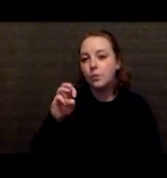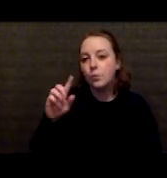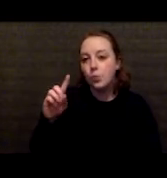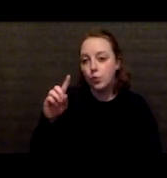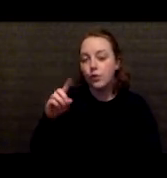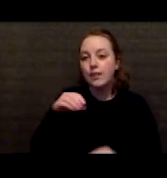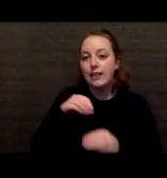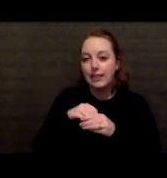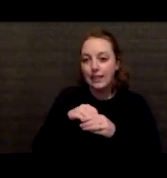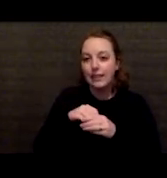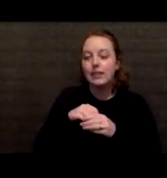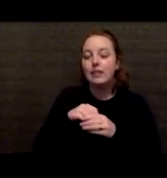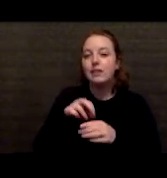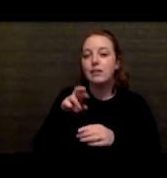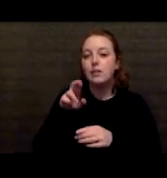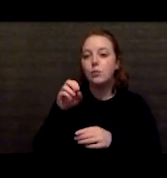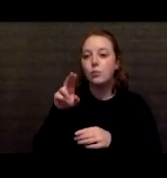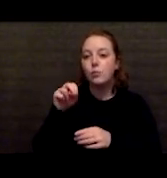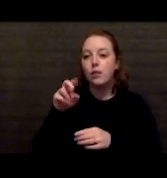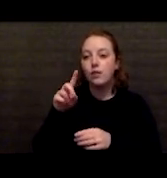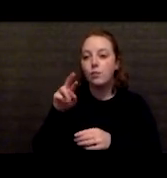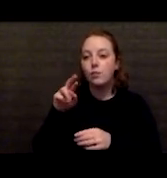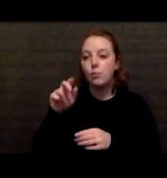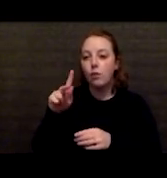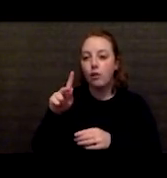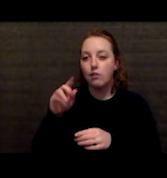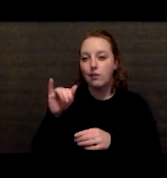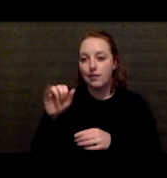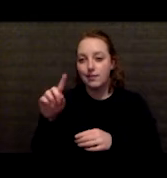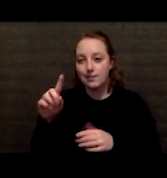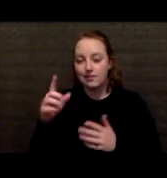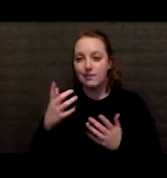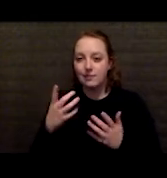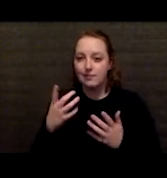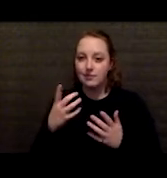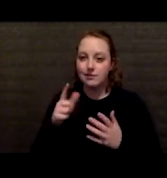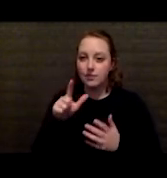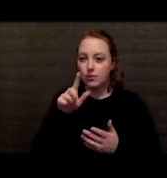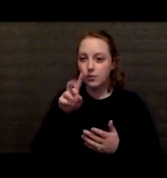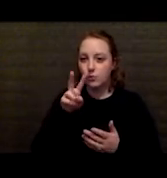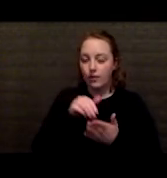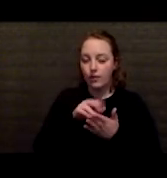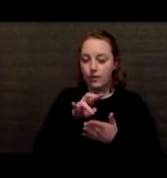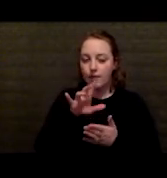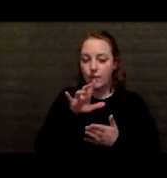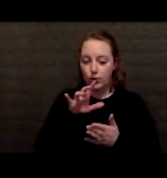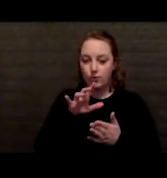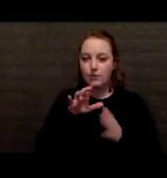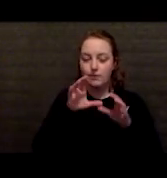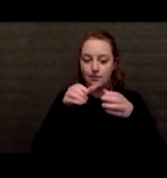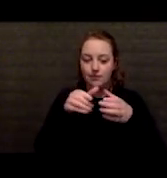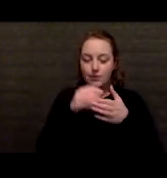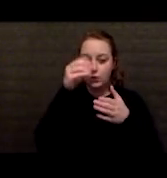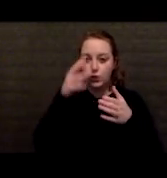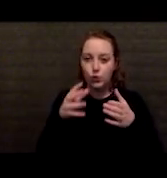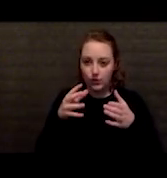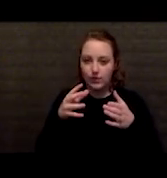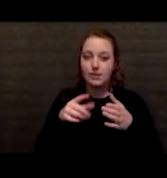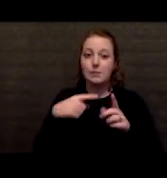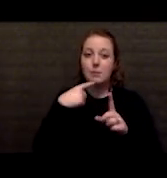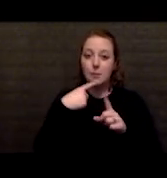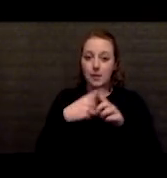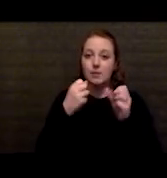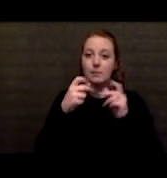2,700 student facility, you know, in the middle of a pretty populated area right off